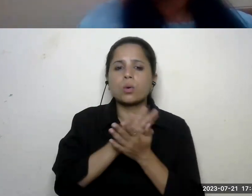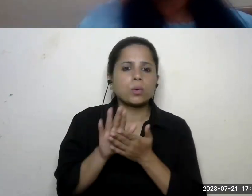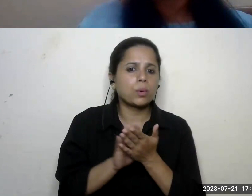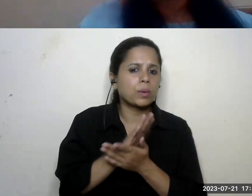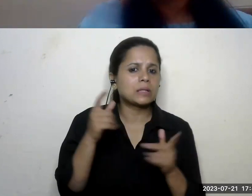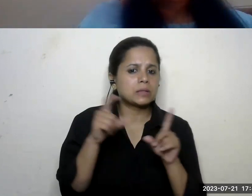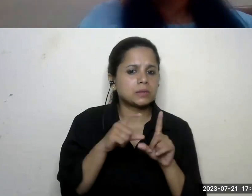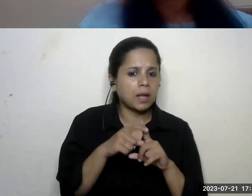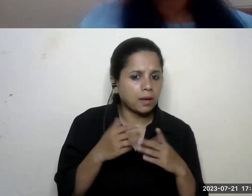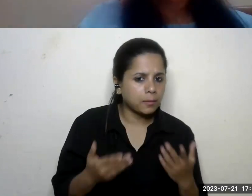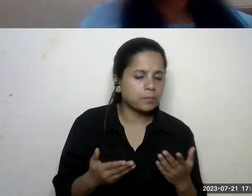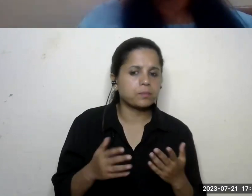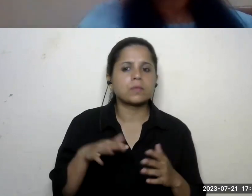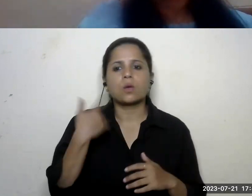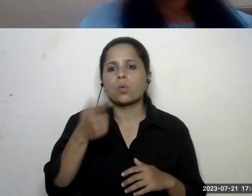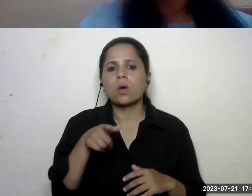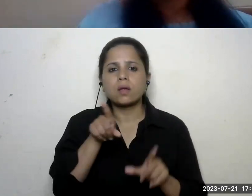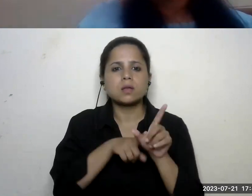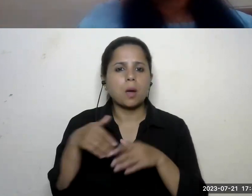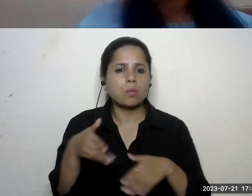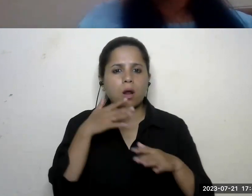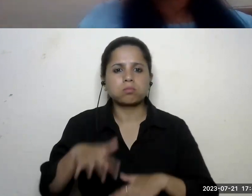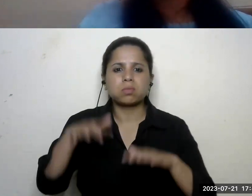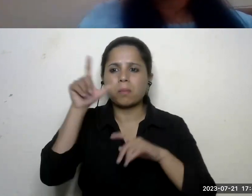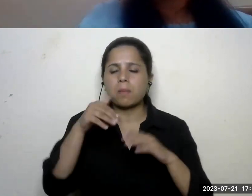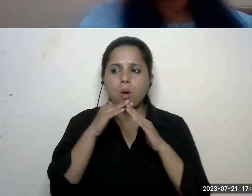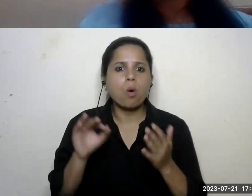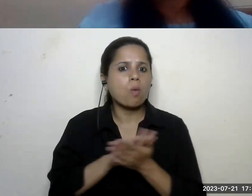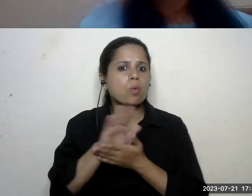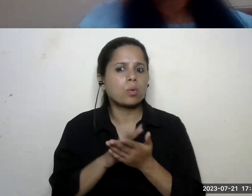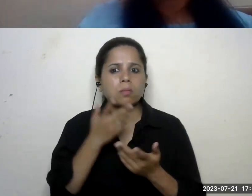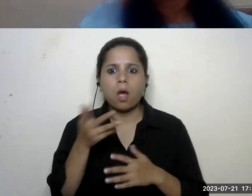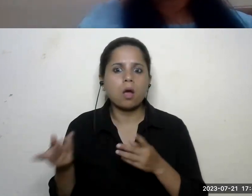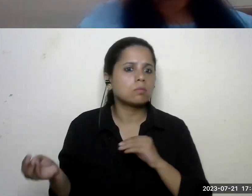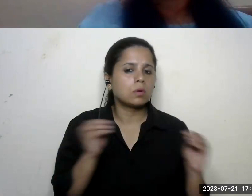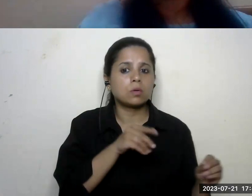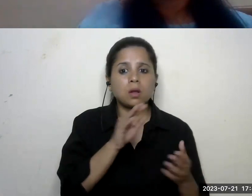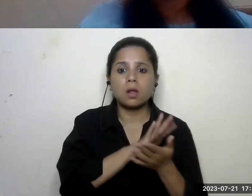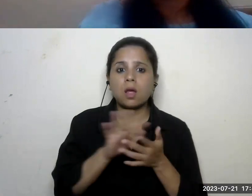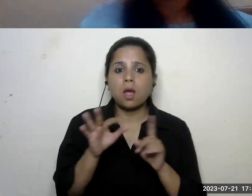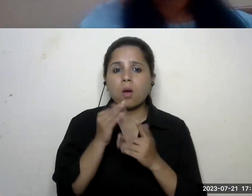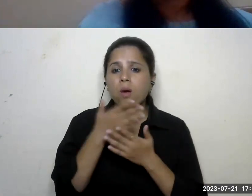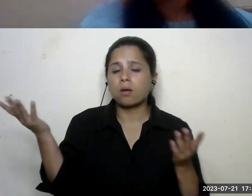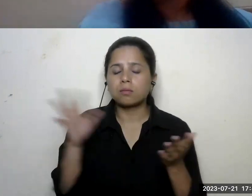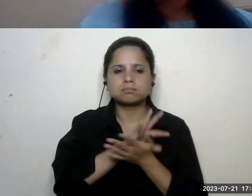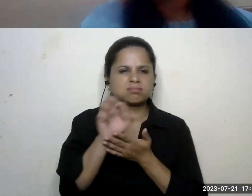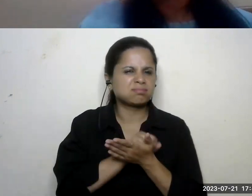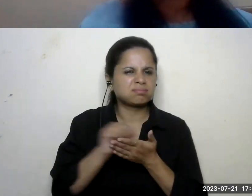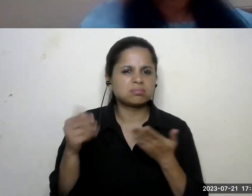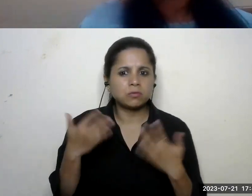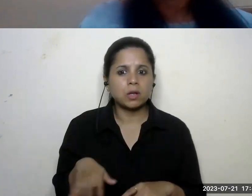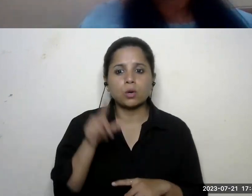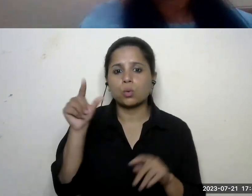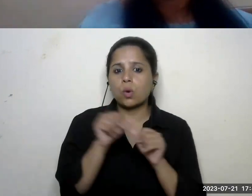Delhi because of the Yamuna coming up. Think of all the whole people. of Himachal has been washed out. Yes. Uttarakhand has